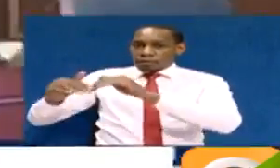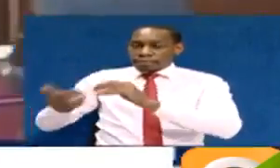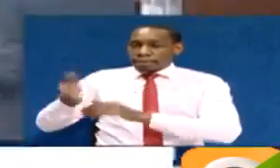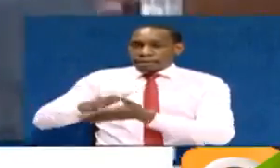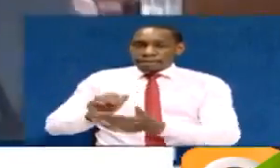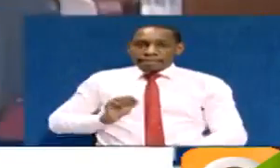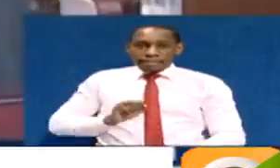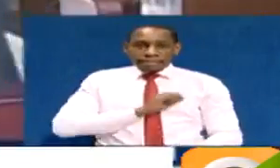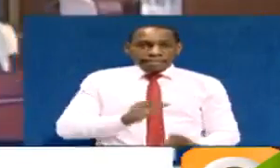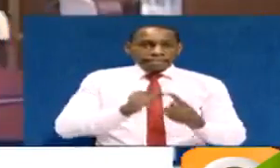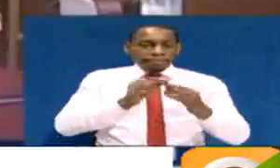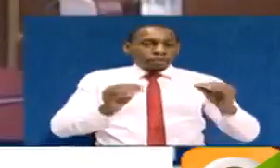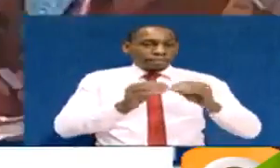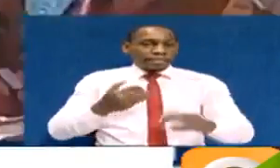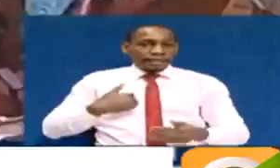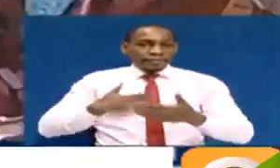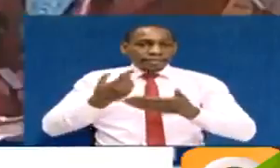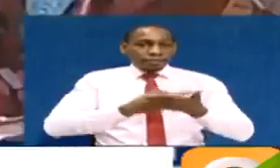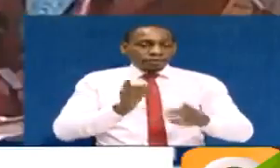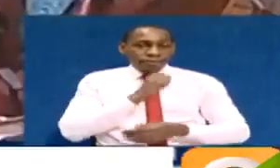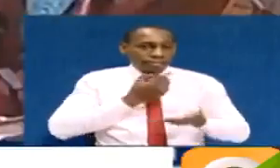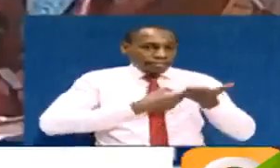is expected to convene a special sitting next week to